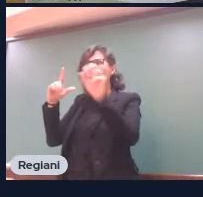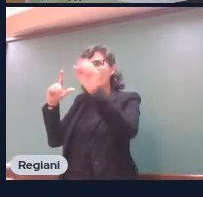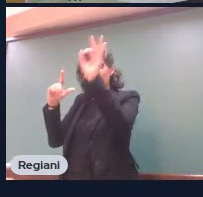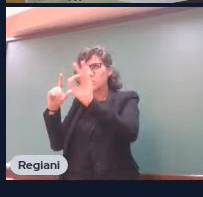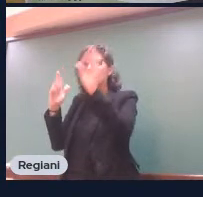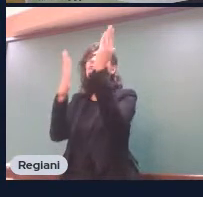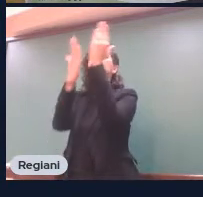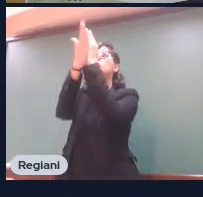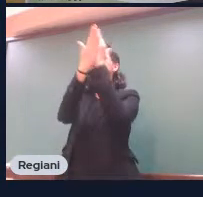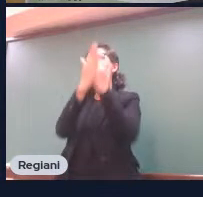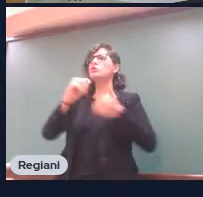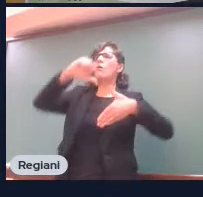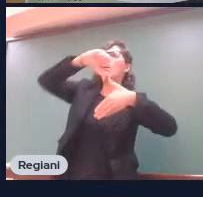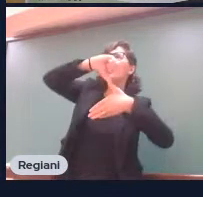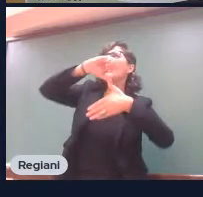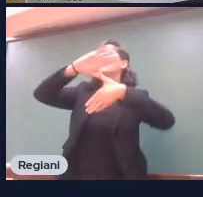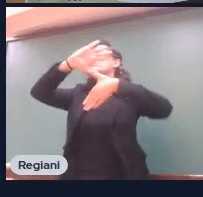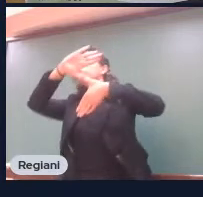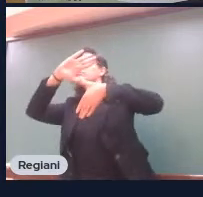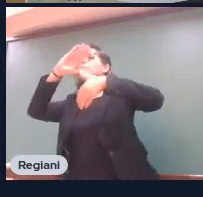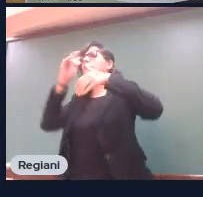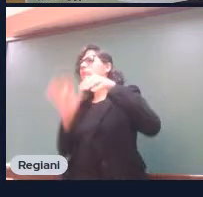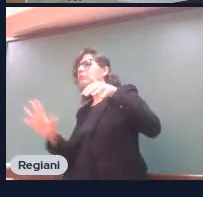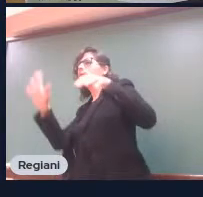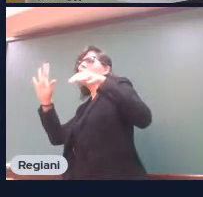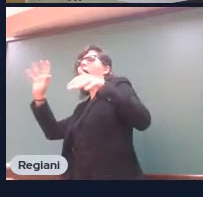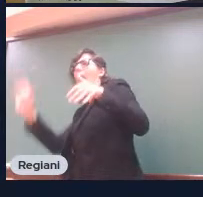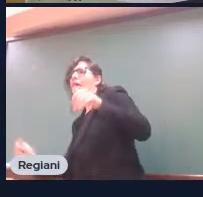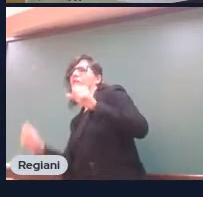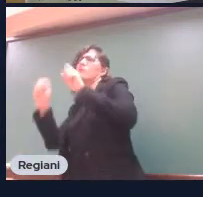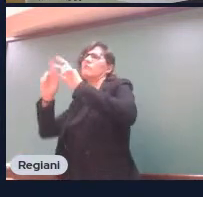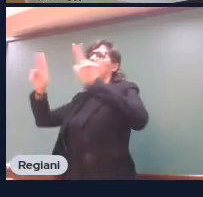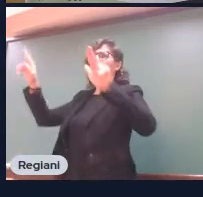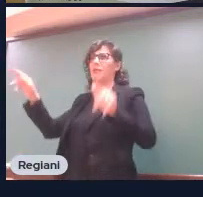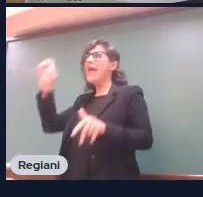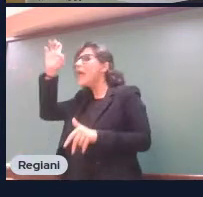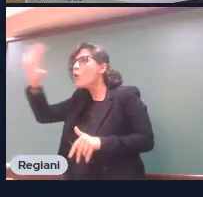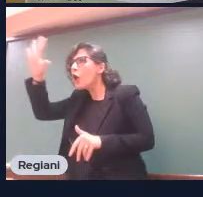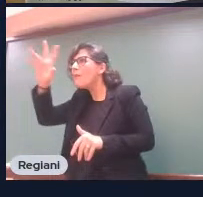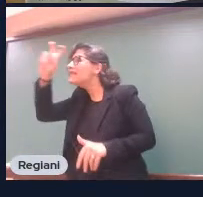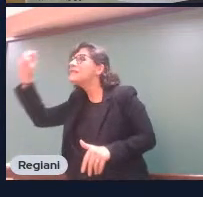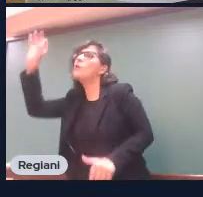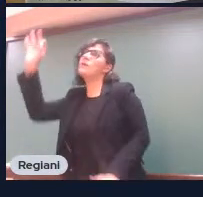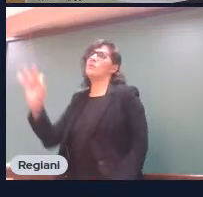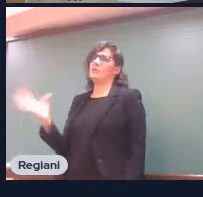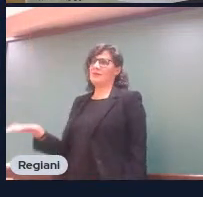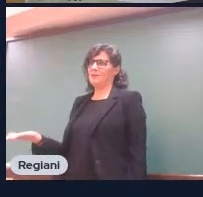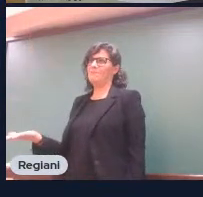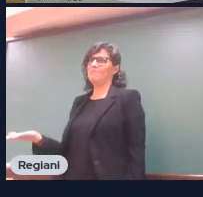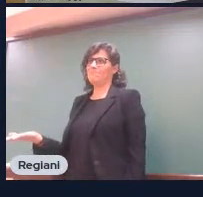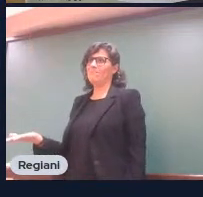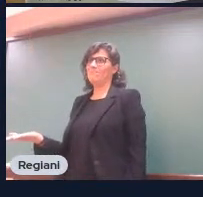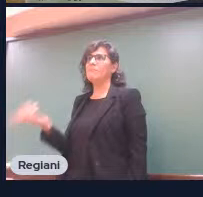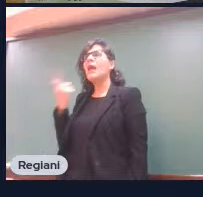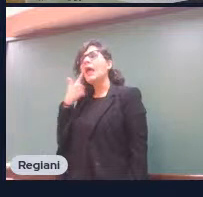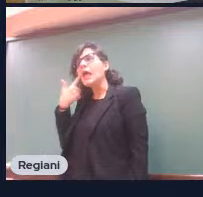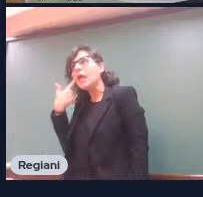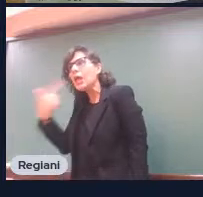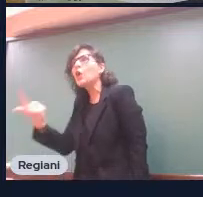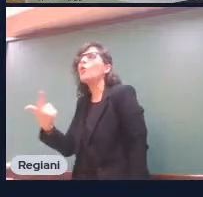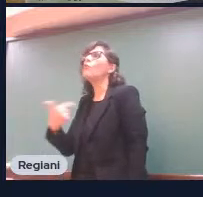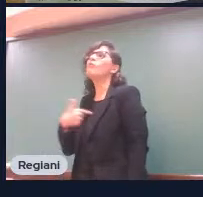continents. By the way, everything I mentioned, I'm an open access fan. I've